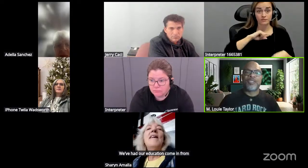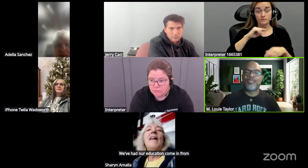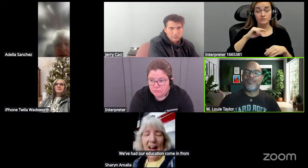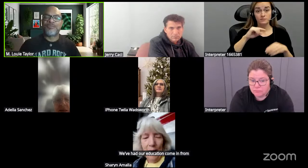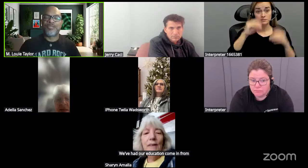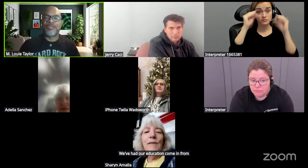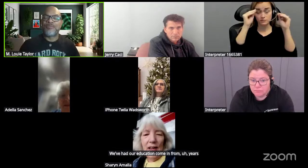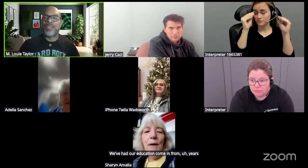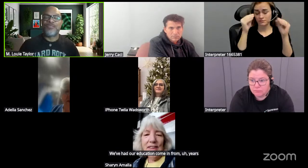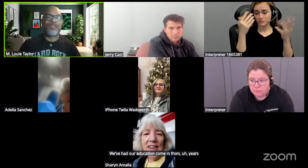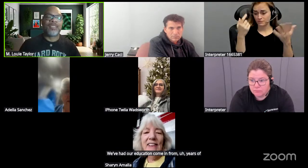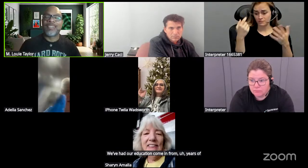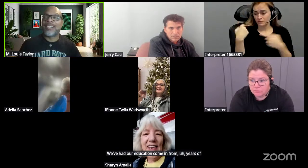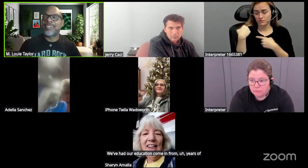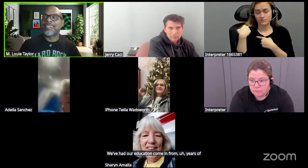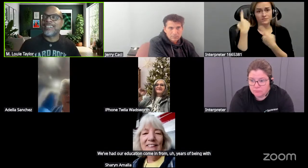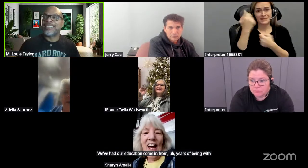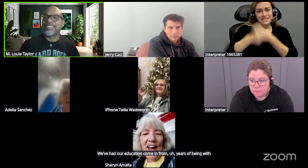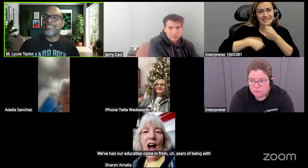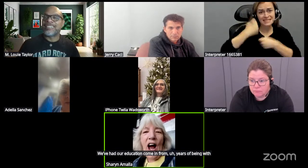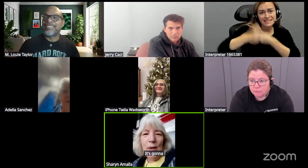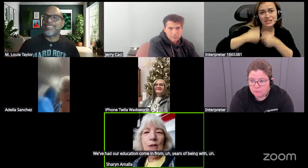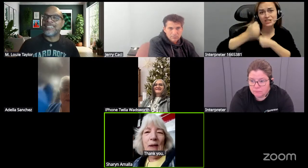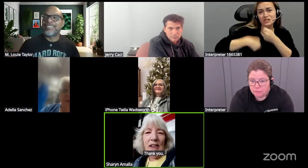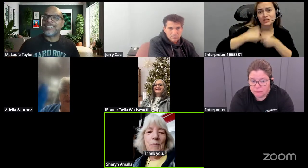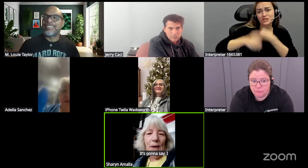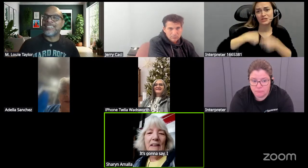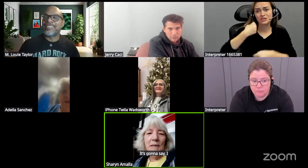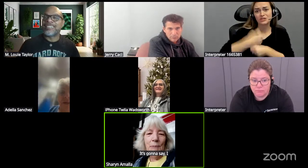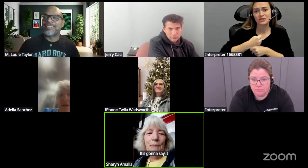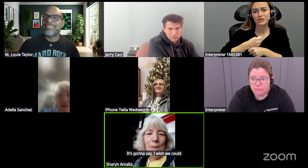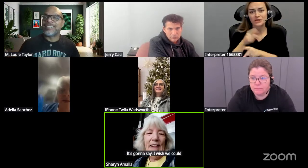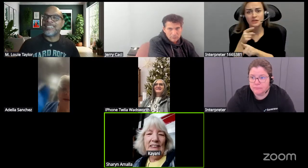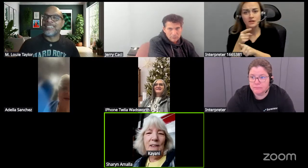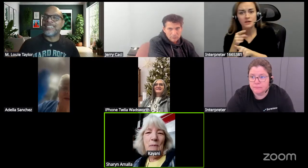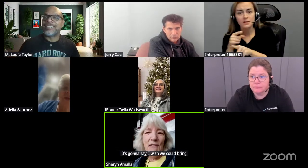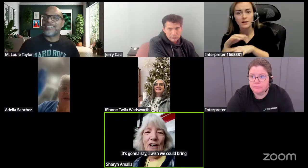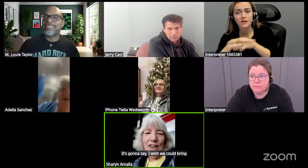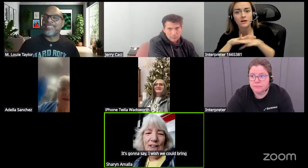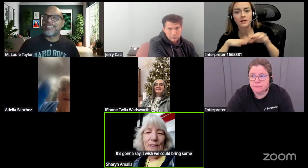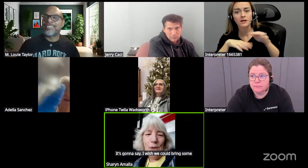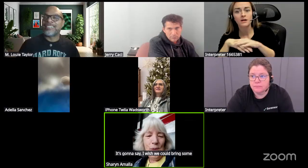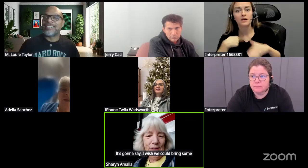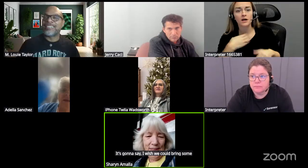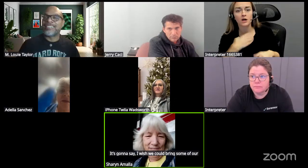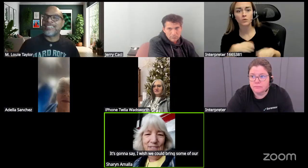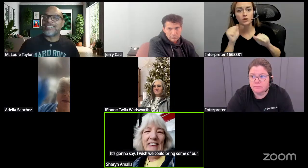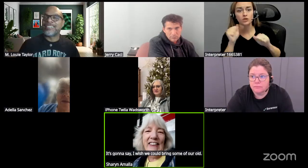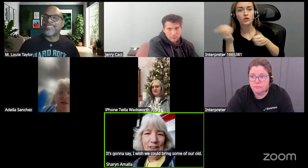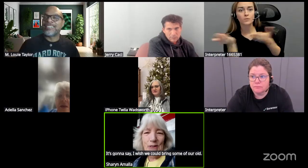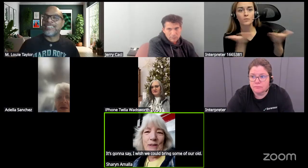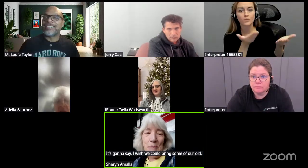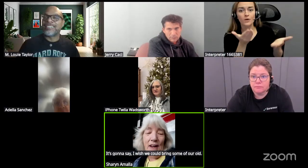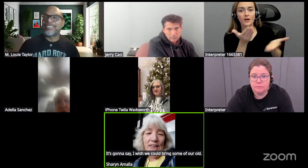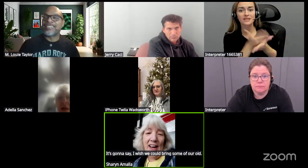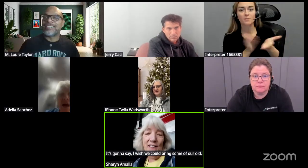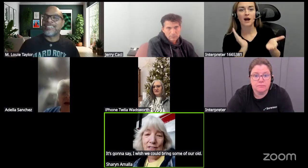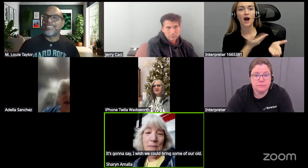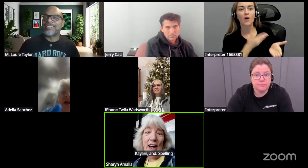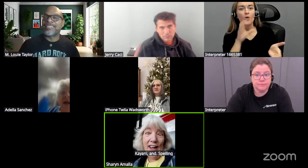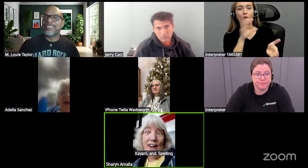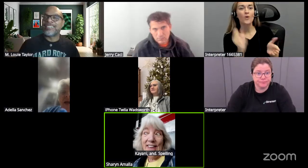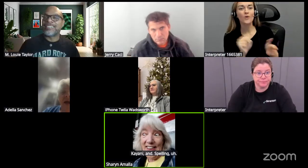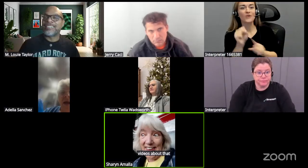years of Was being gonna with say, I wish we could Kayani bring and some of our old so, videos about that